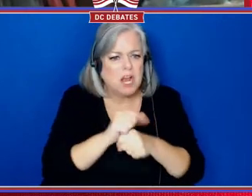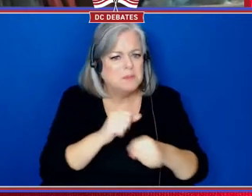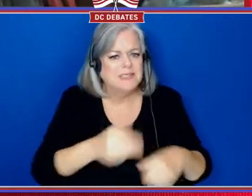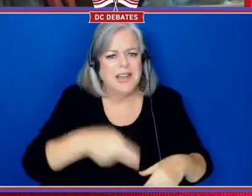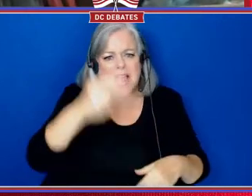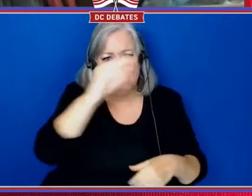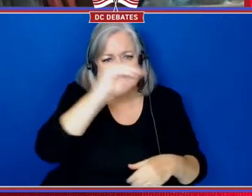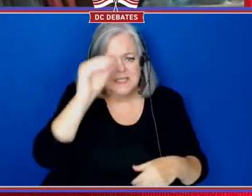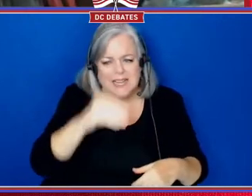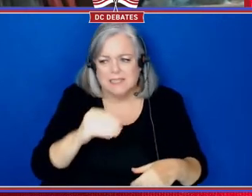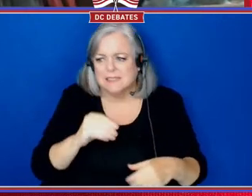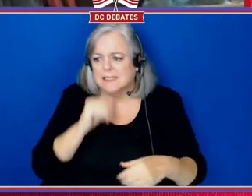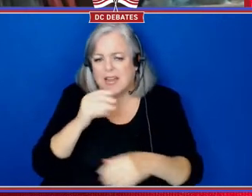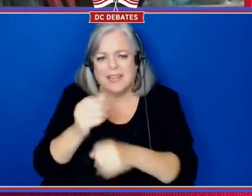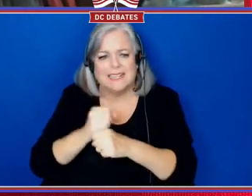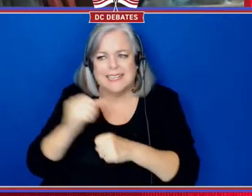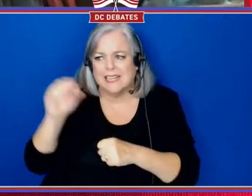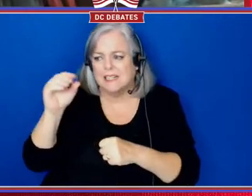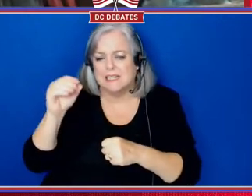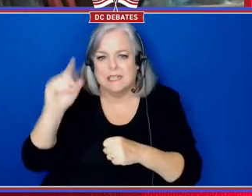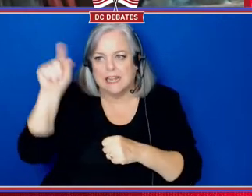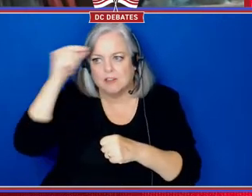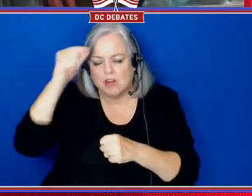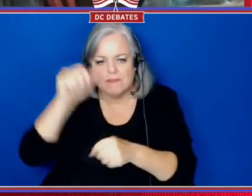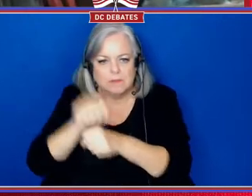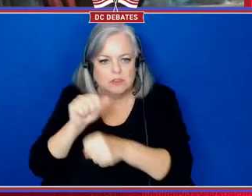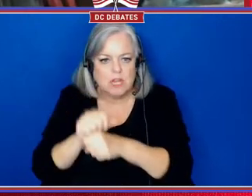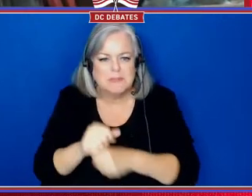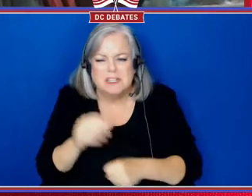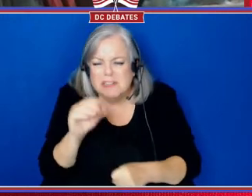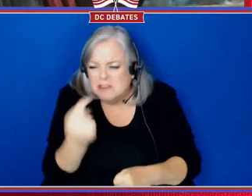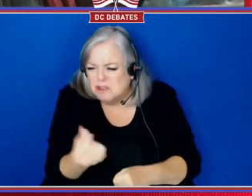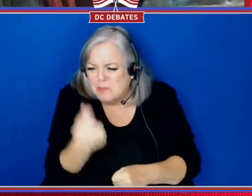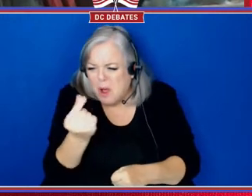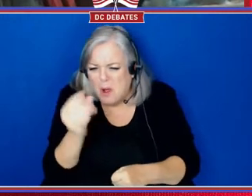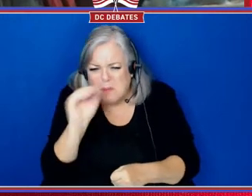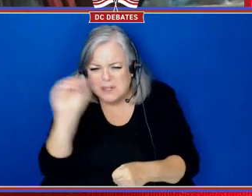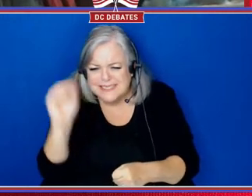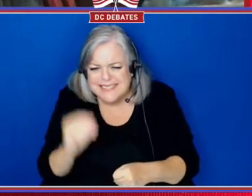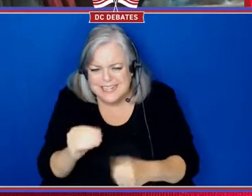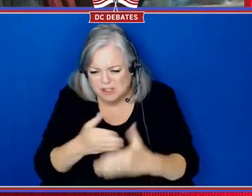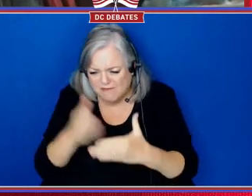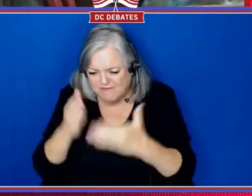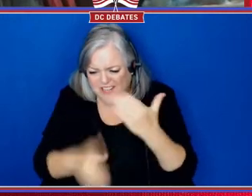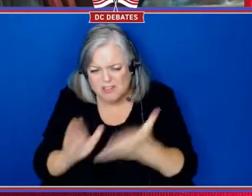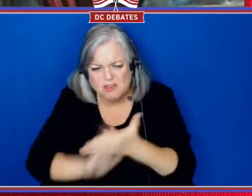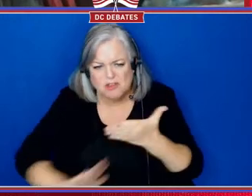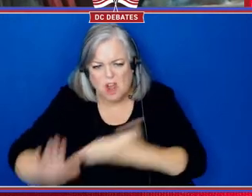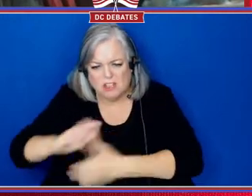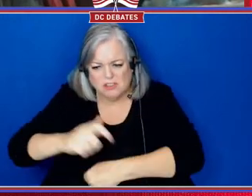A small percentage are actually finishing college on time. And so I'll just ask that we have a stronger,